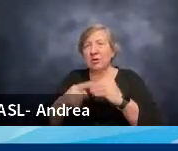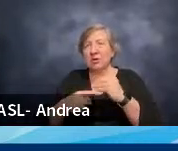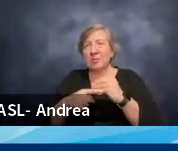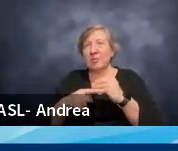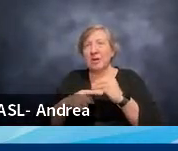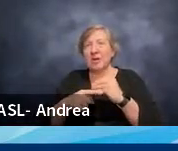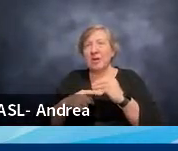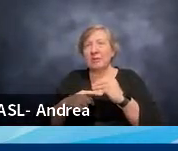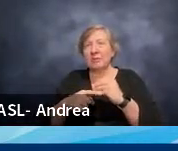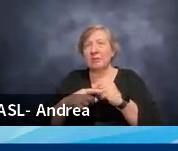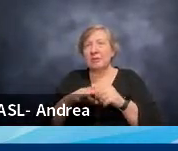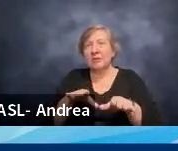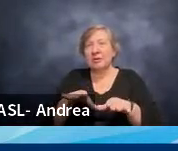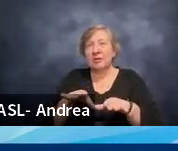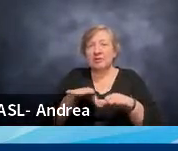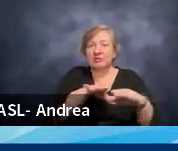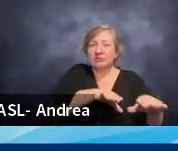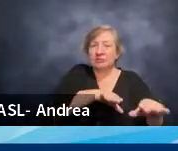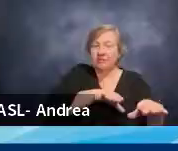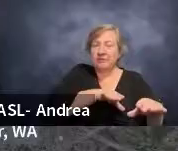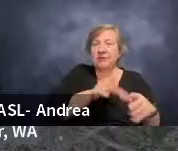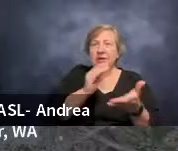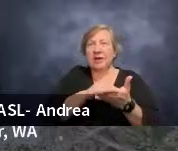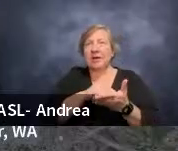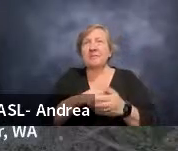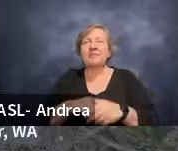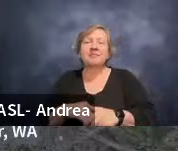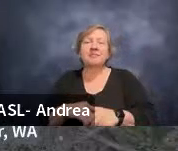So just gonna zoom back to our map.